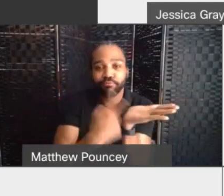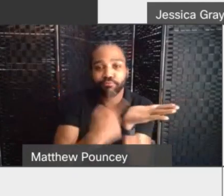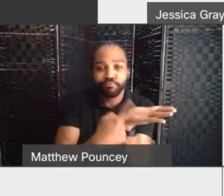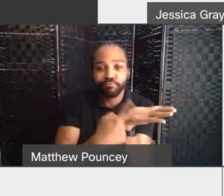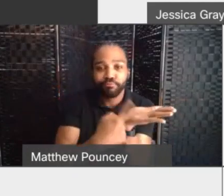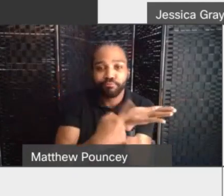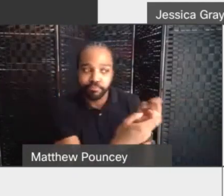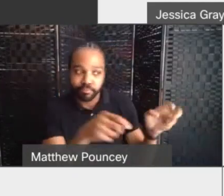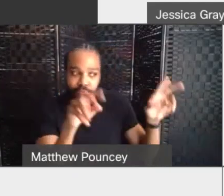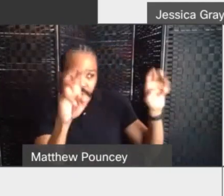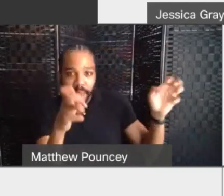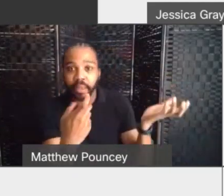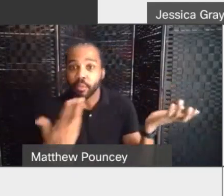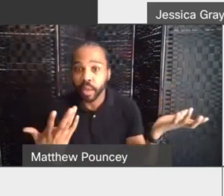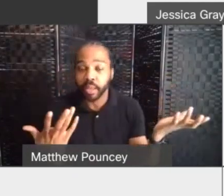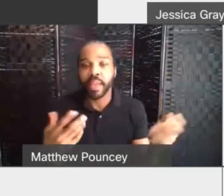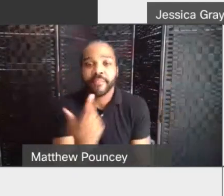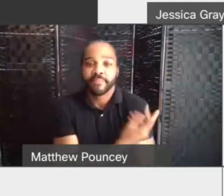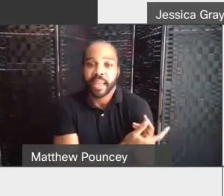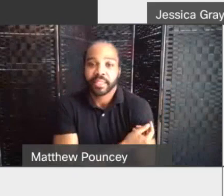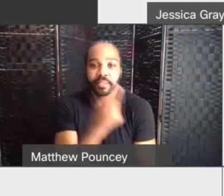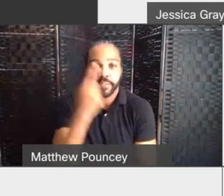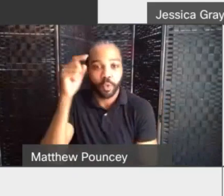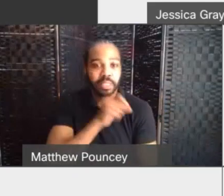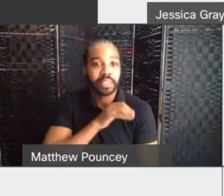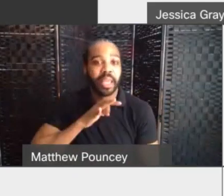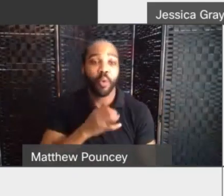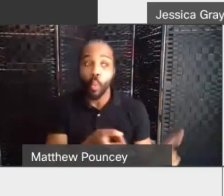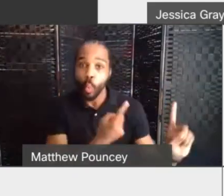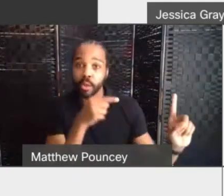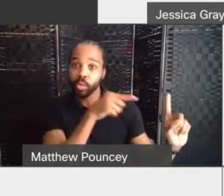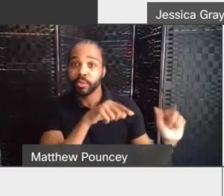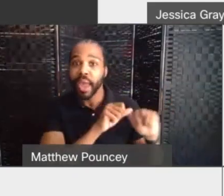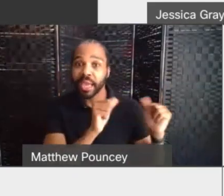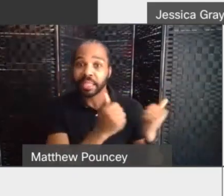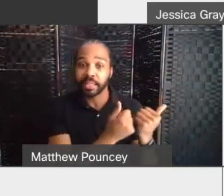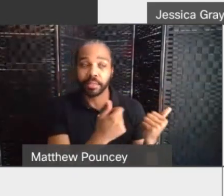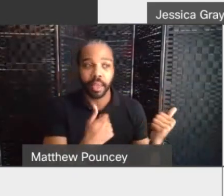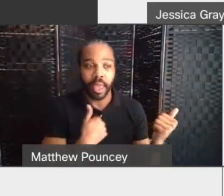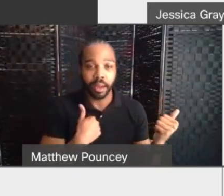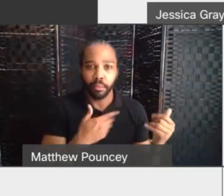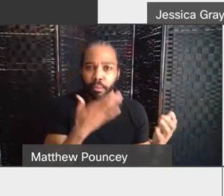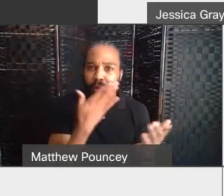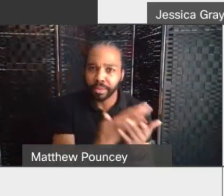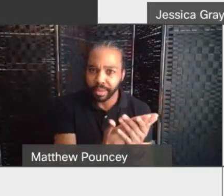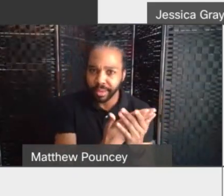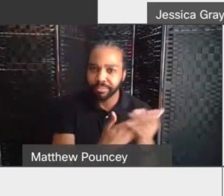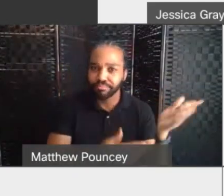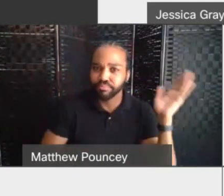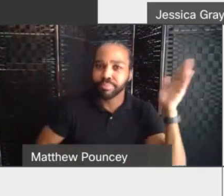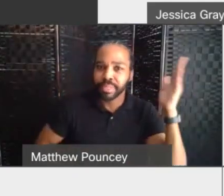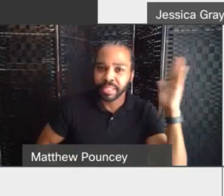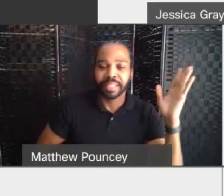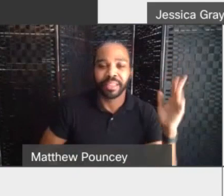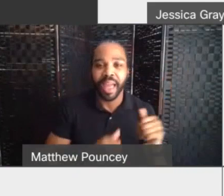the issue of vaccination for staff. And one of the agencies did what I heard was a really good presentation of